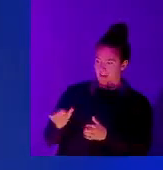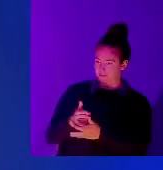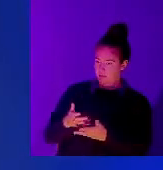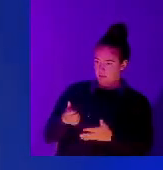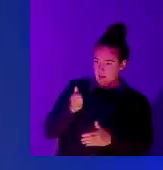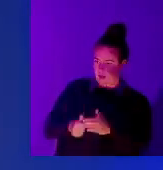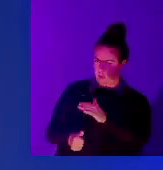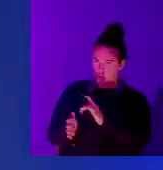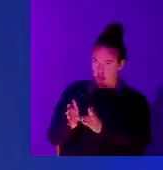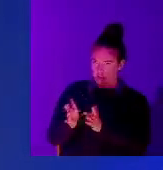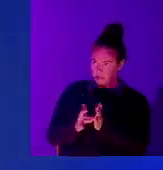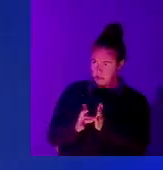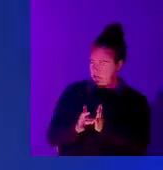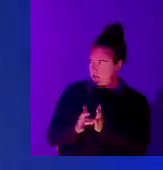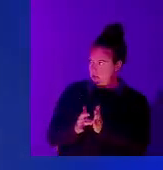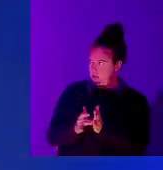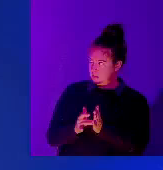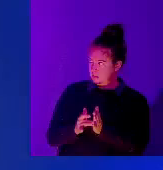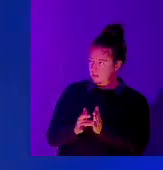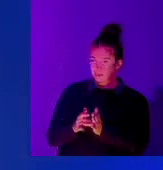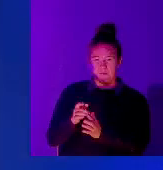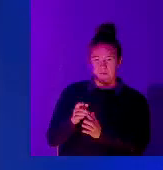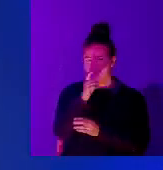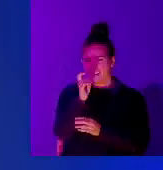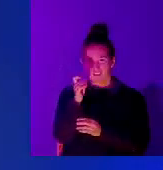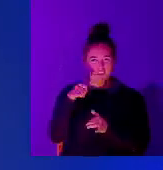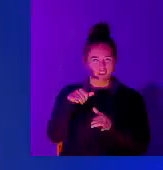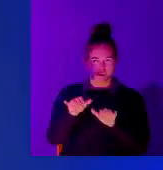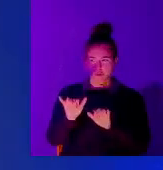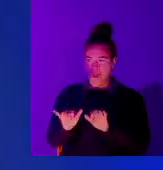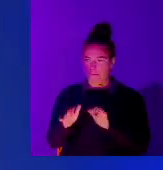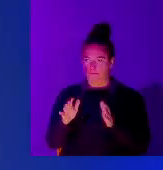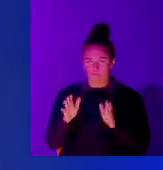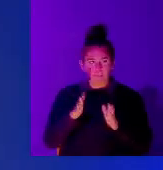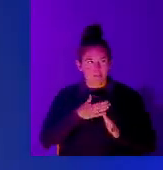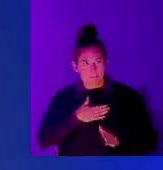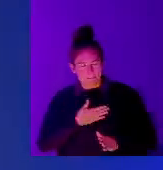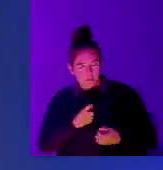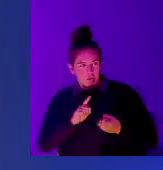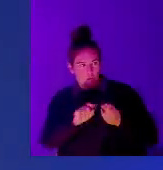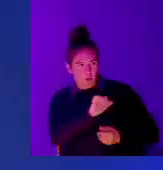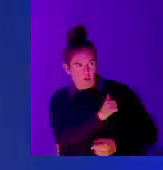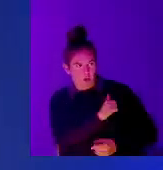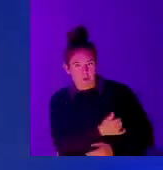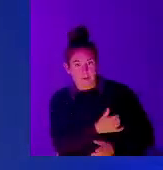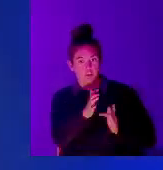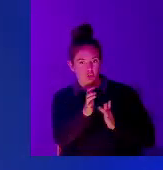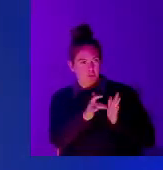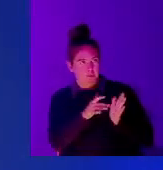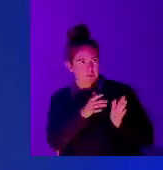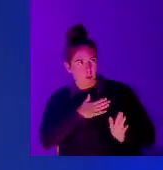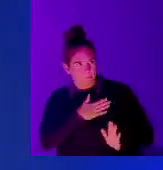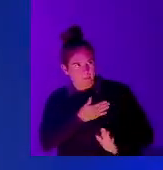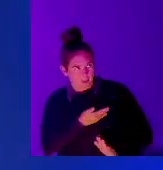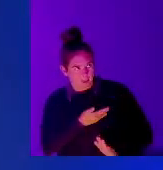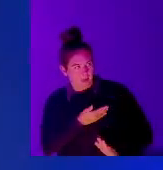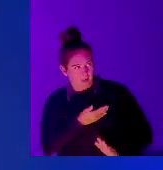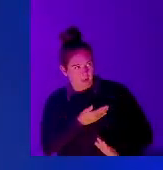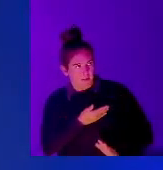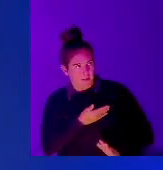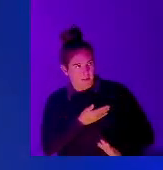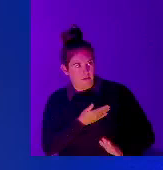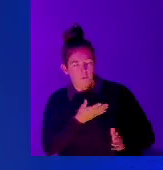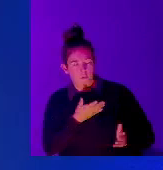that submission of authority. Jesus is obeying what God has sent him to